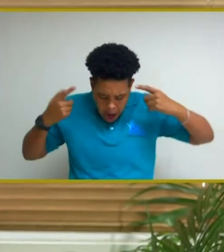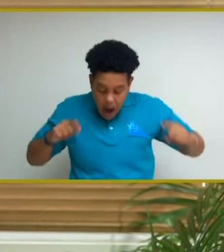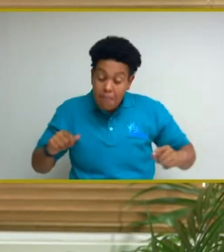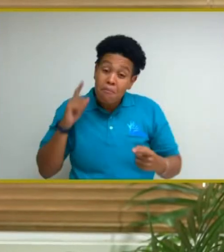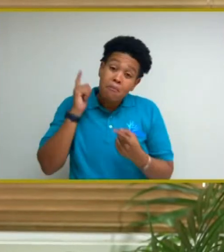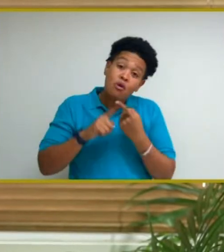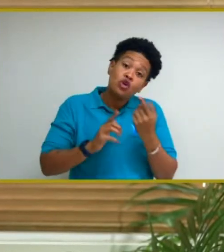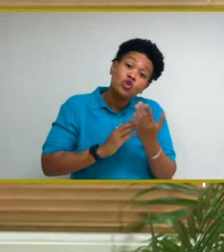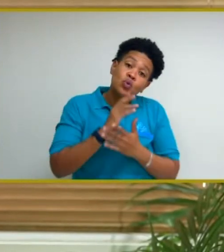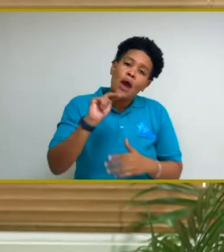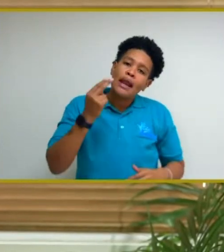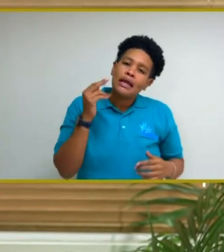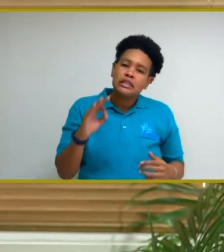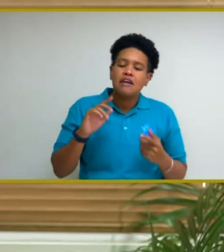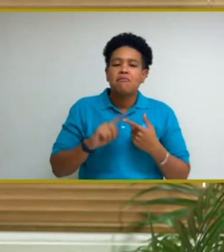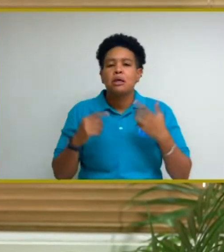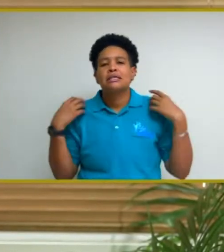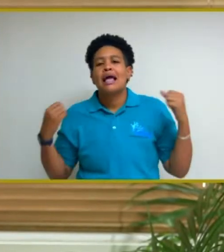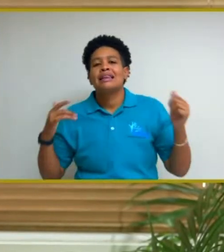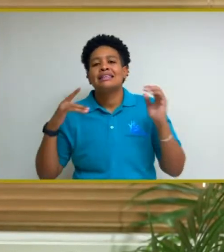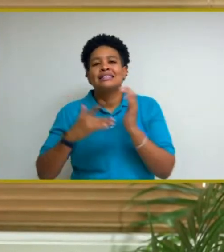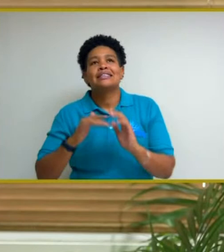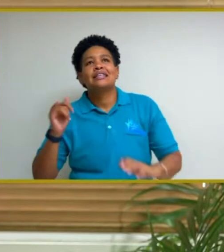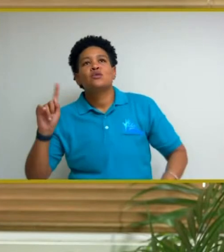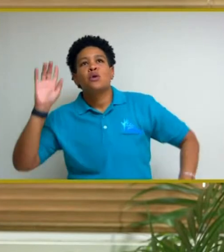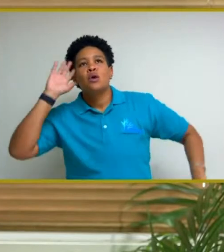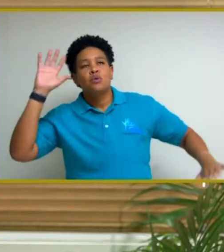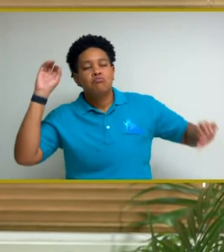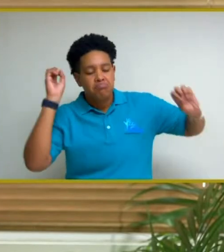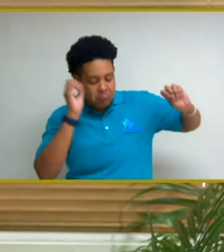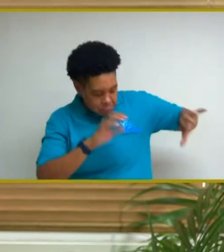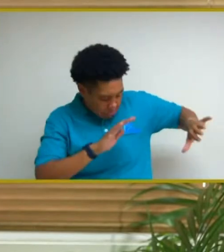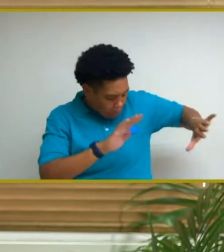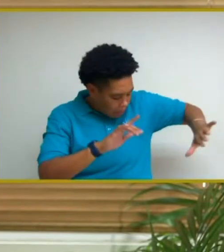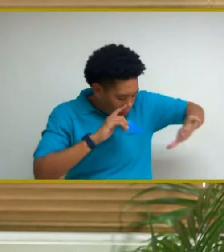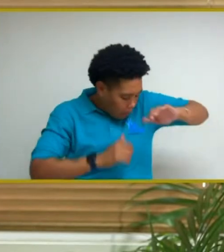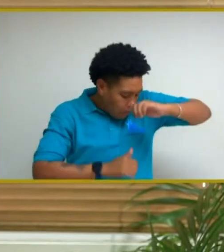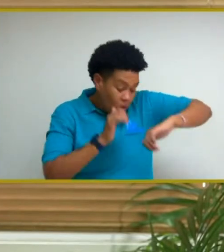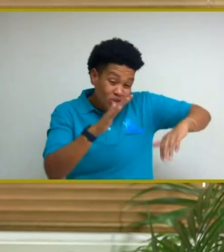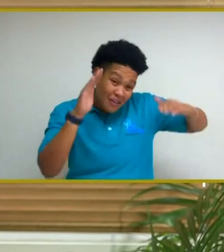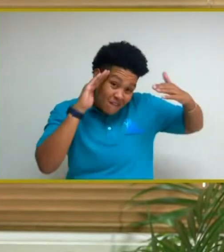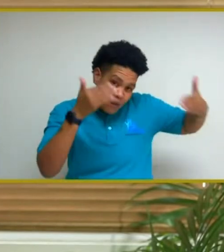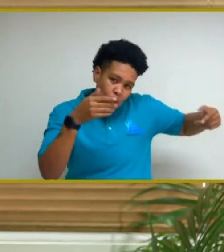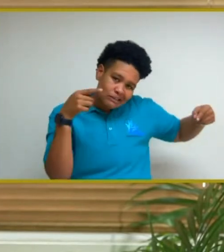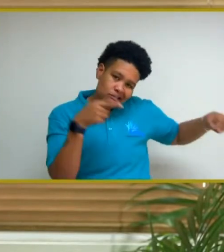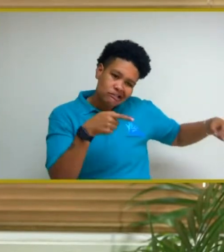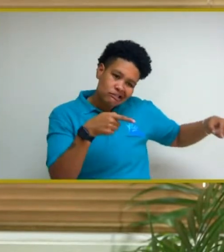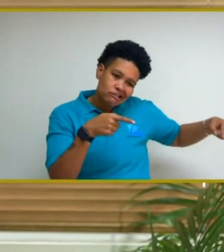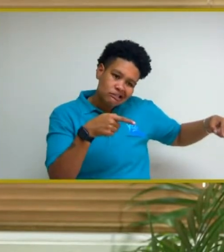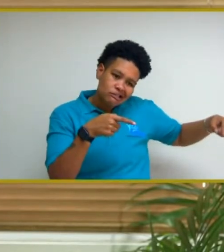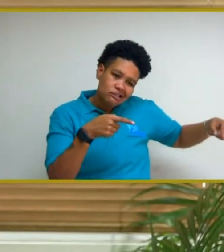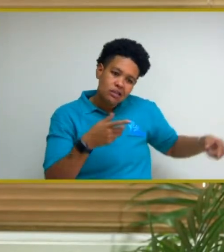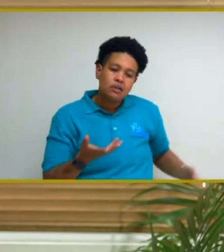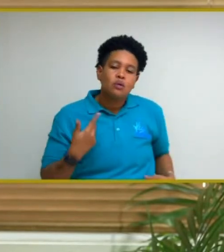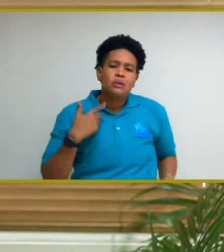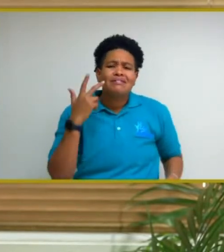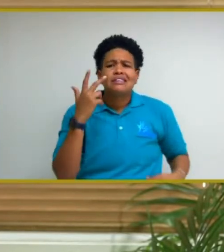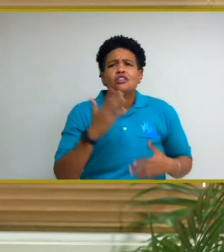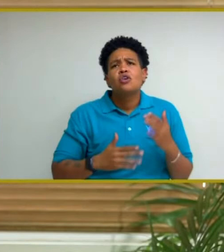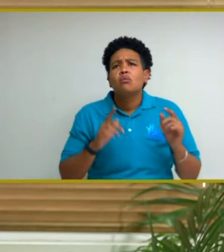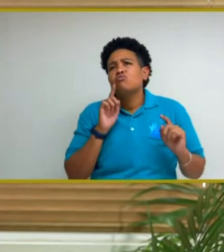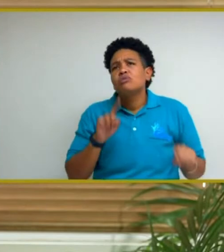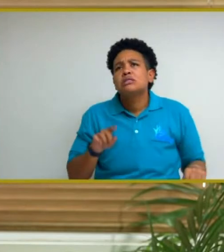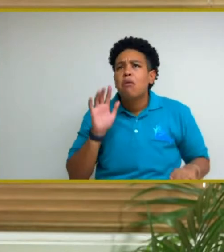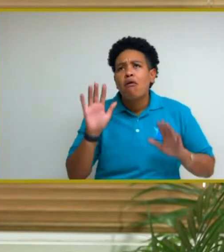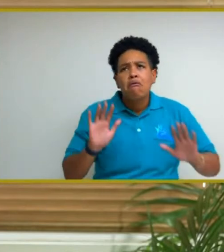well as through the NHF and the health centers, that's where they're going to place the bulk of their focus. We've seen some